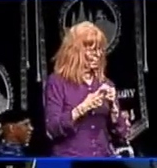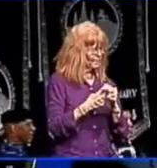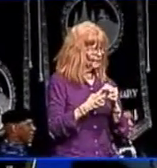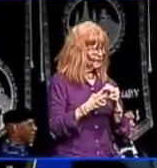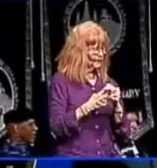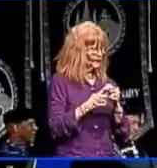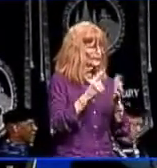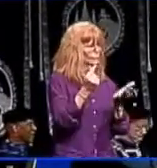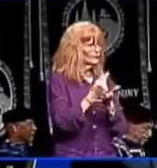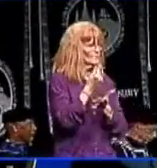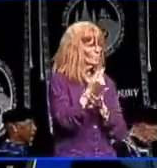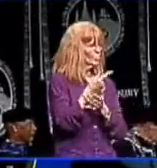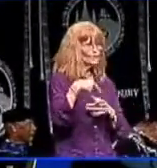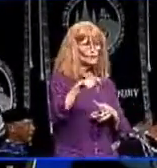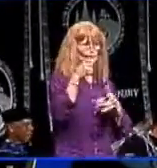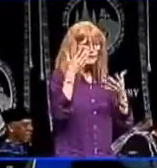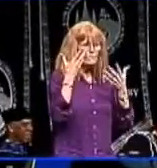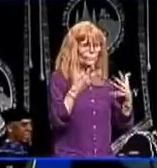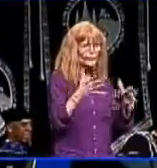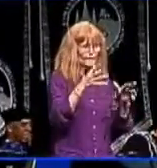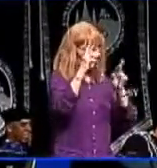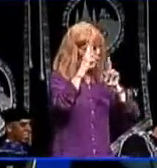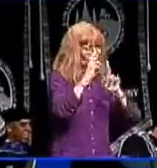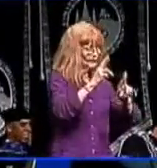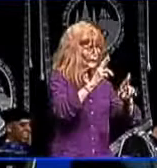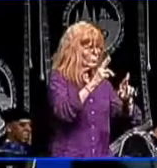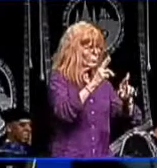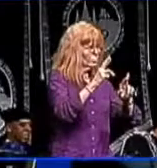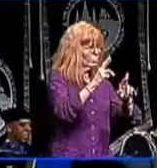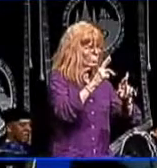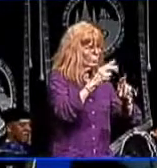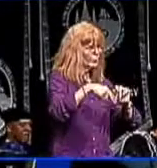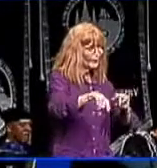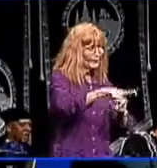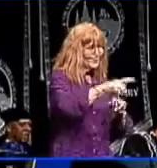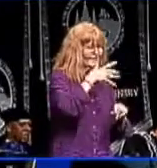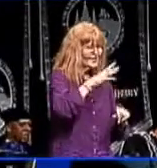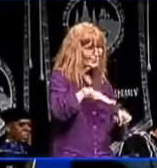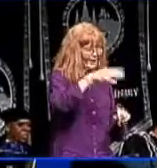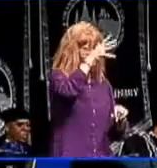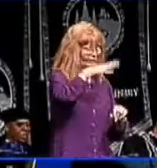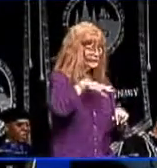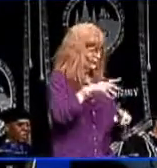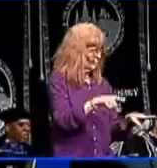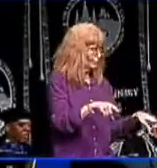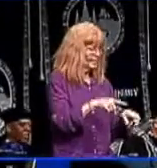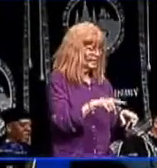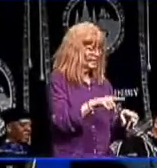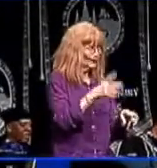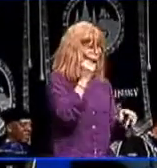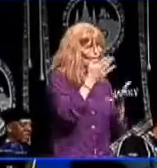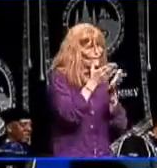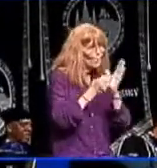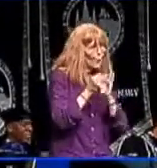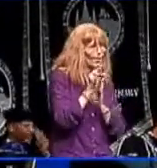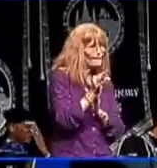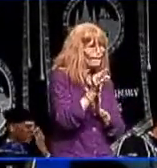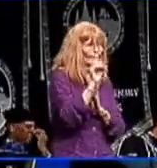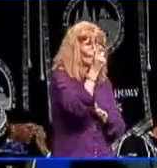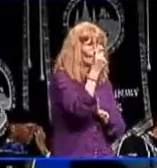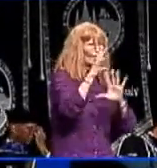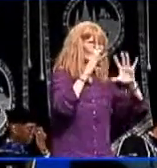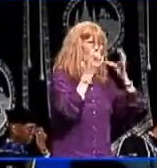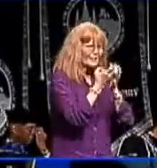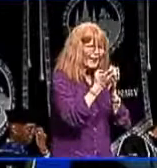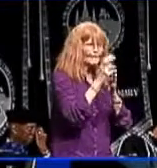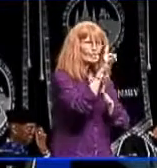commencement. You have just recognized these ladies and two gentlemen who were part of the first class